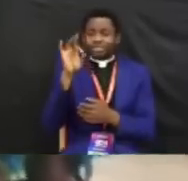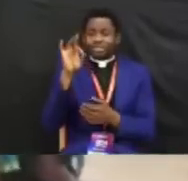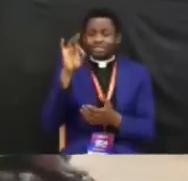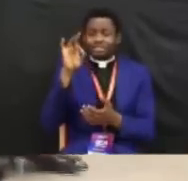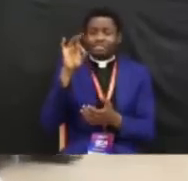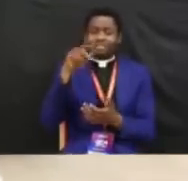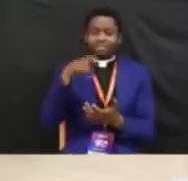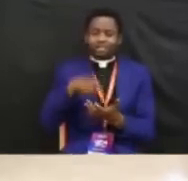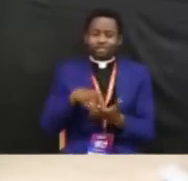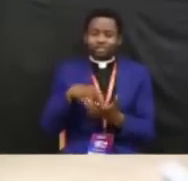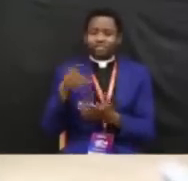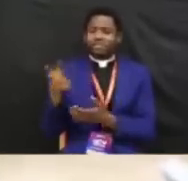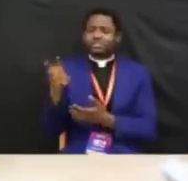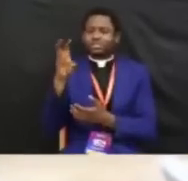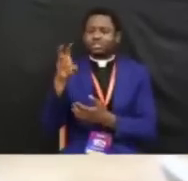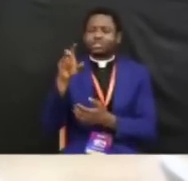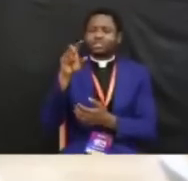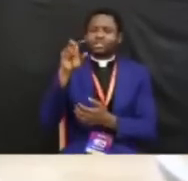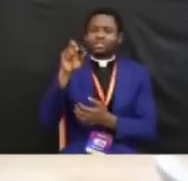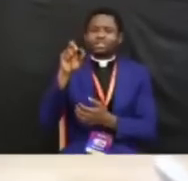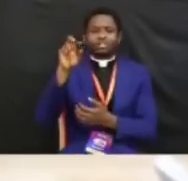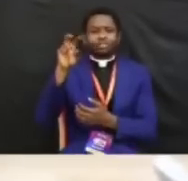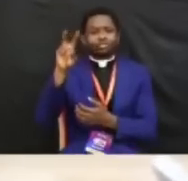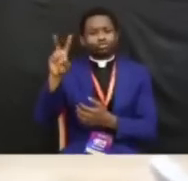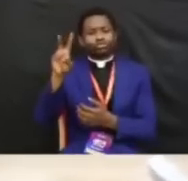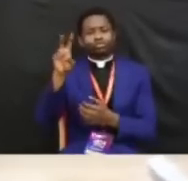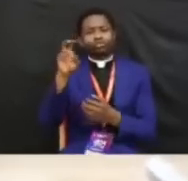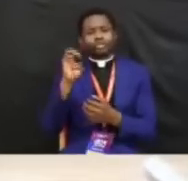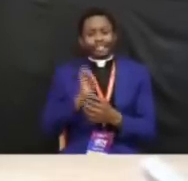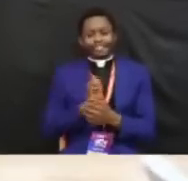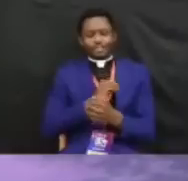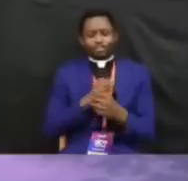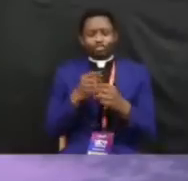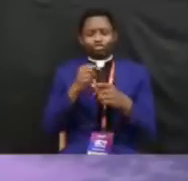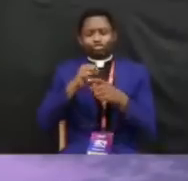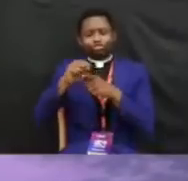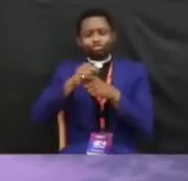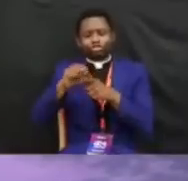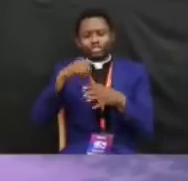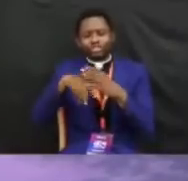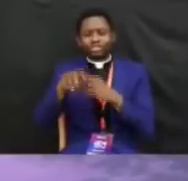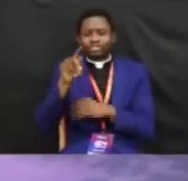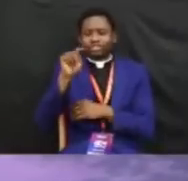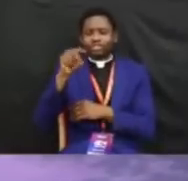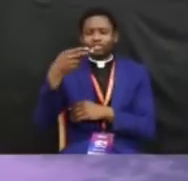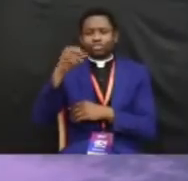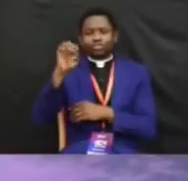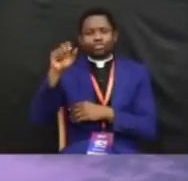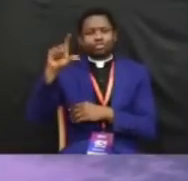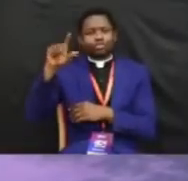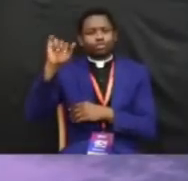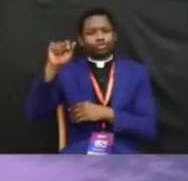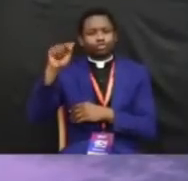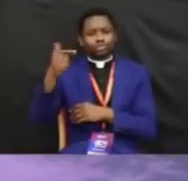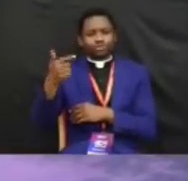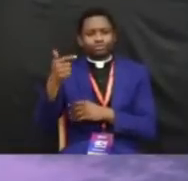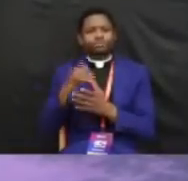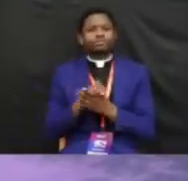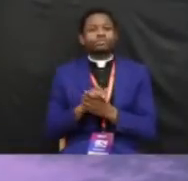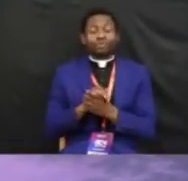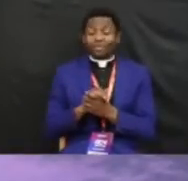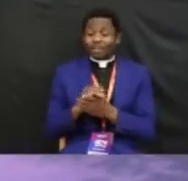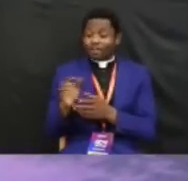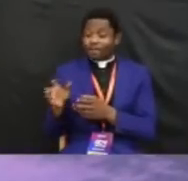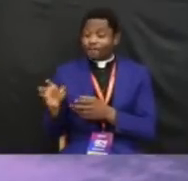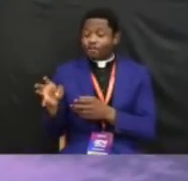92 elders were trained in the higher certificate in theology and pastoral studies. 450 ministers